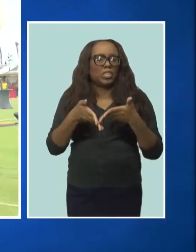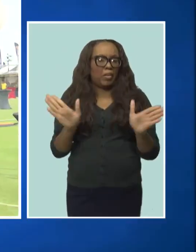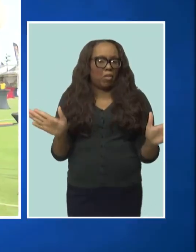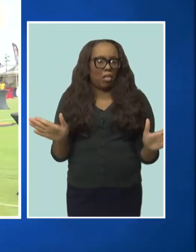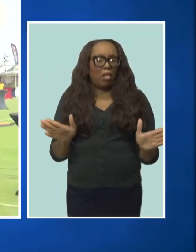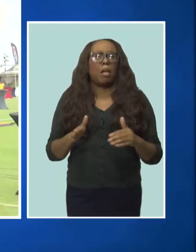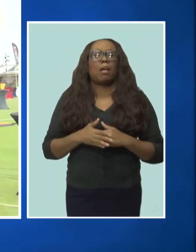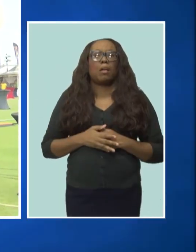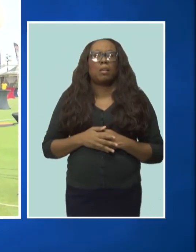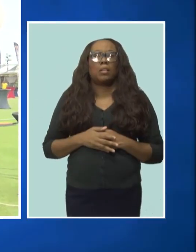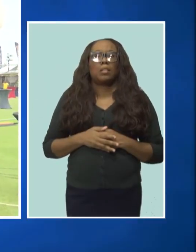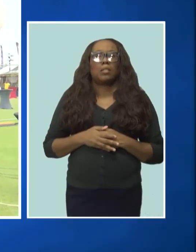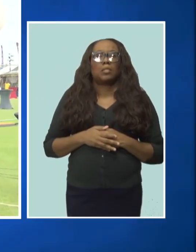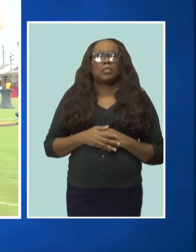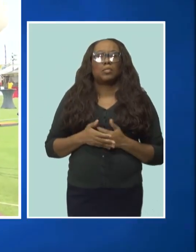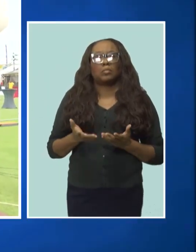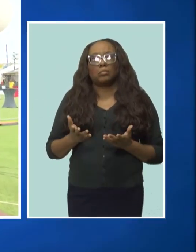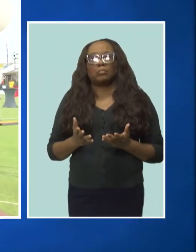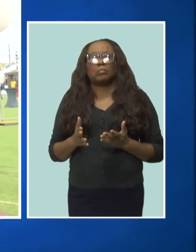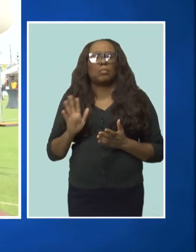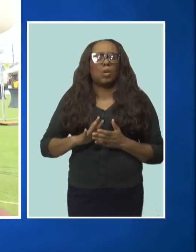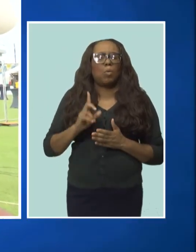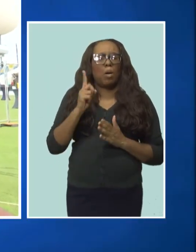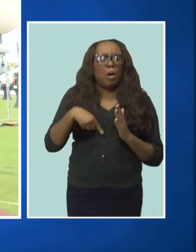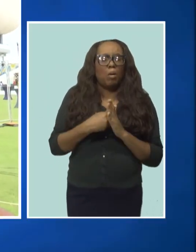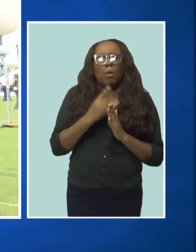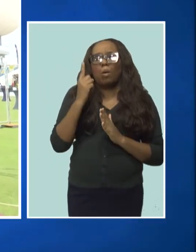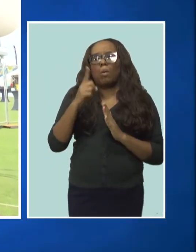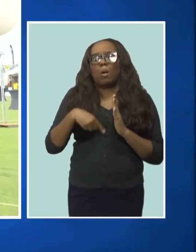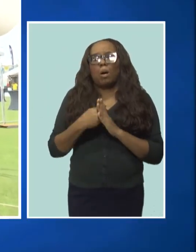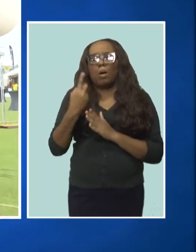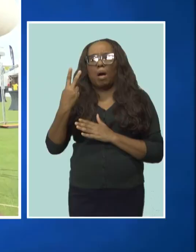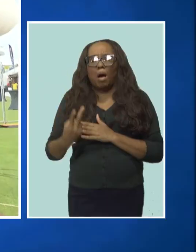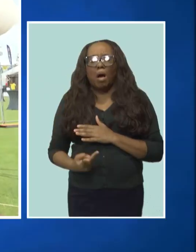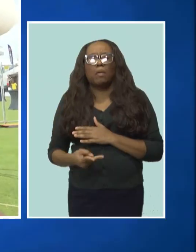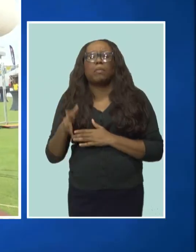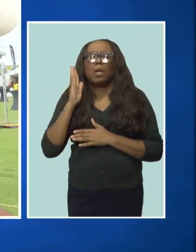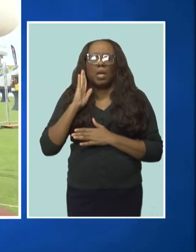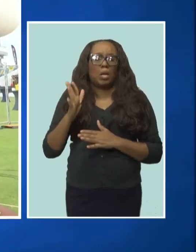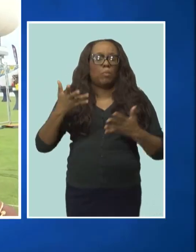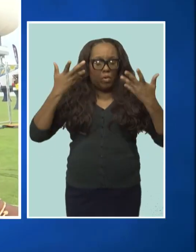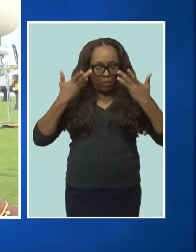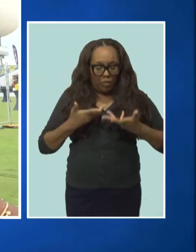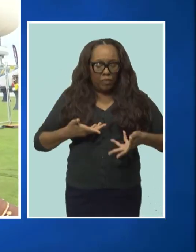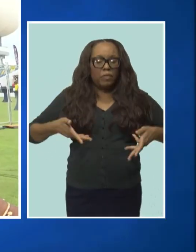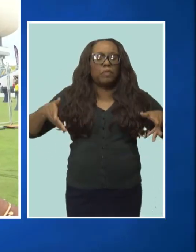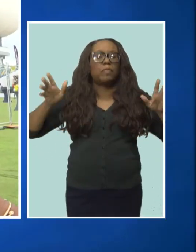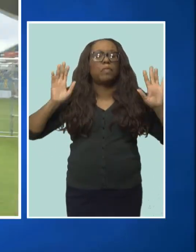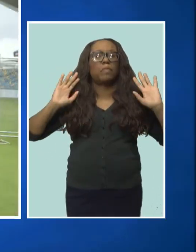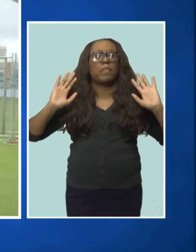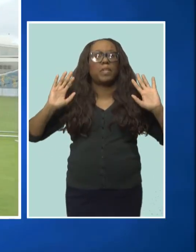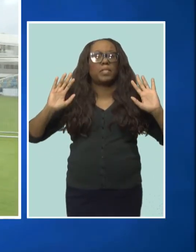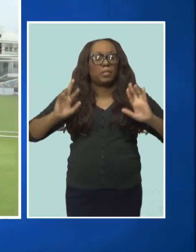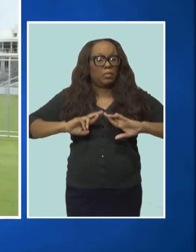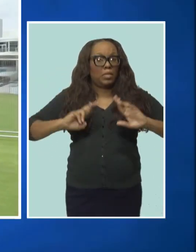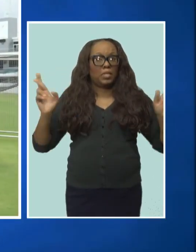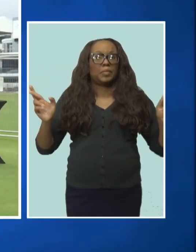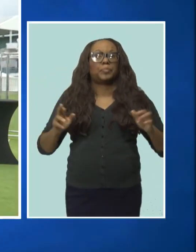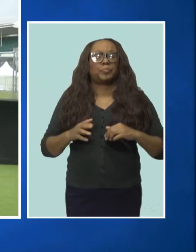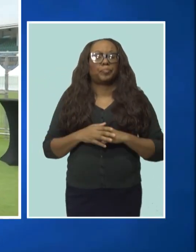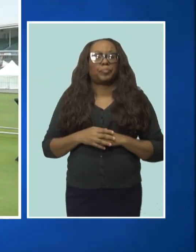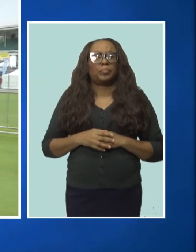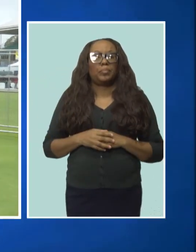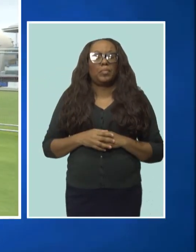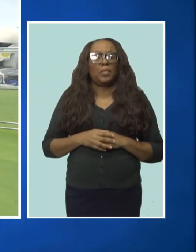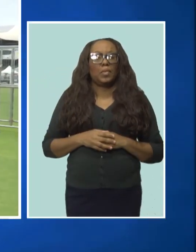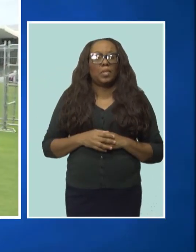that hour and a half. You hardly a setback due to the fact of the rain, but now everything's settled down and we on track. He also says provisions